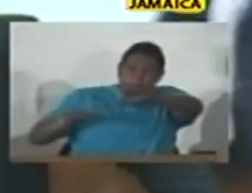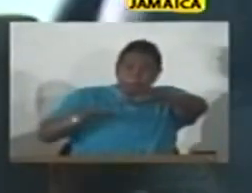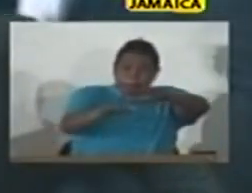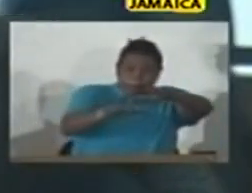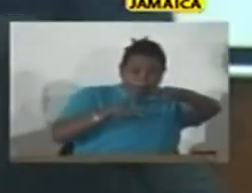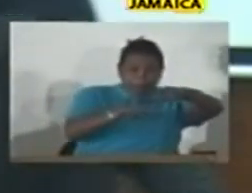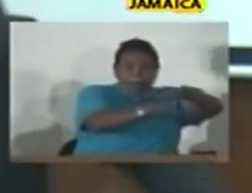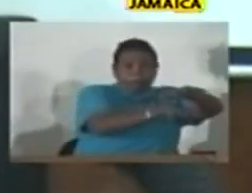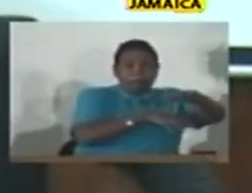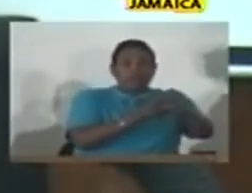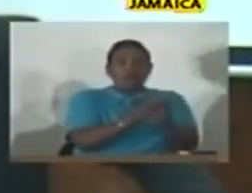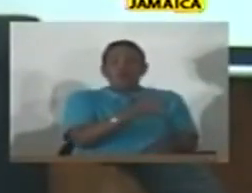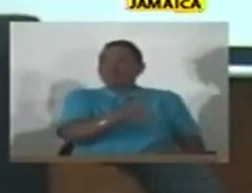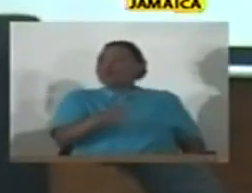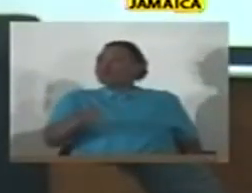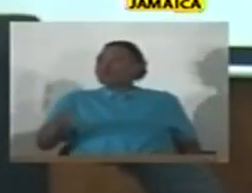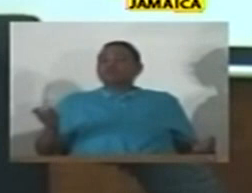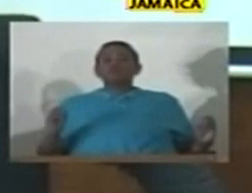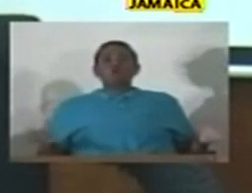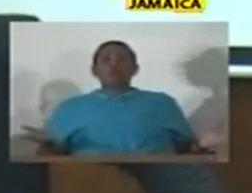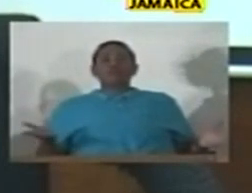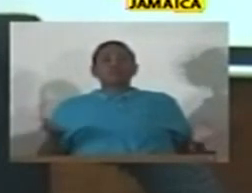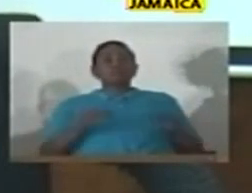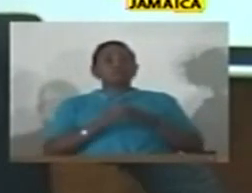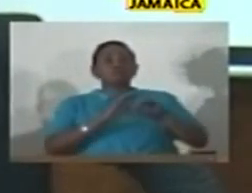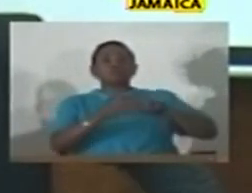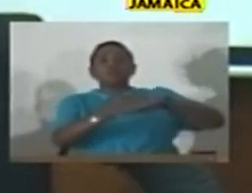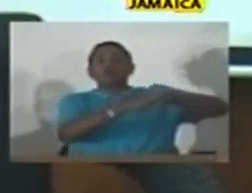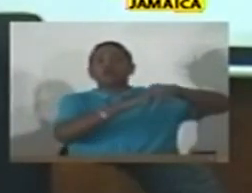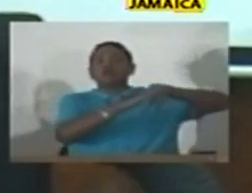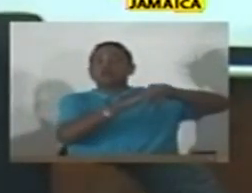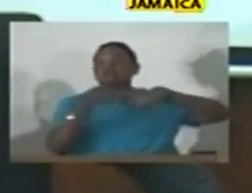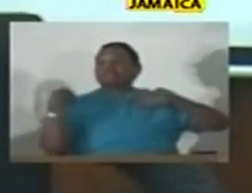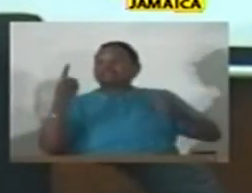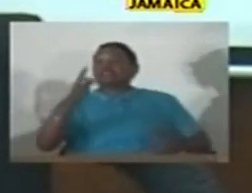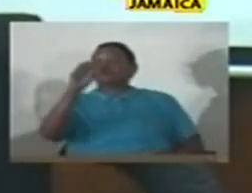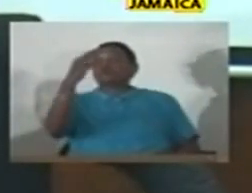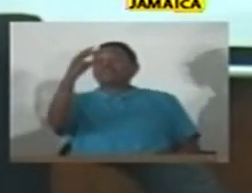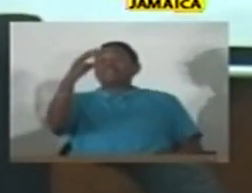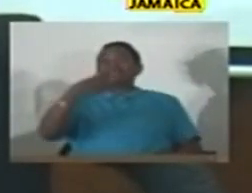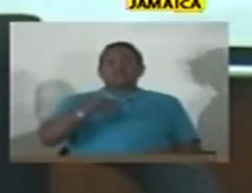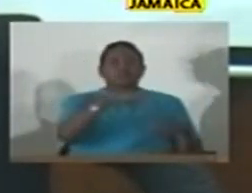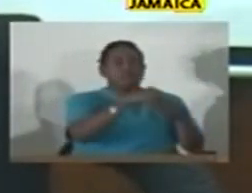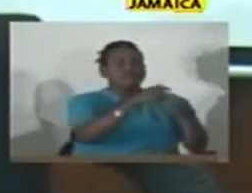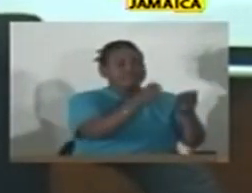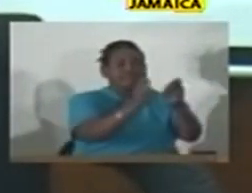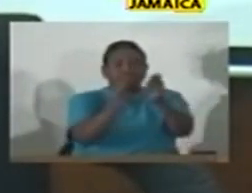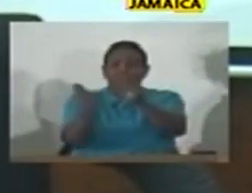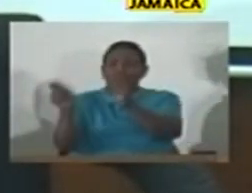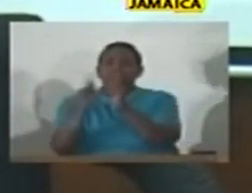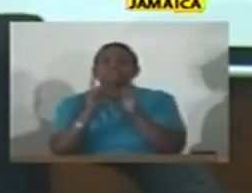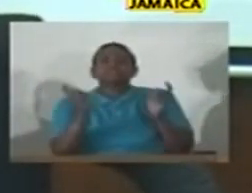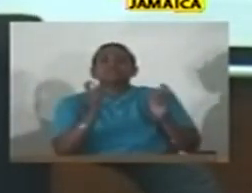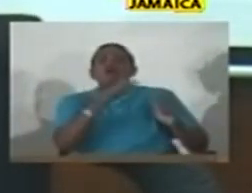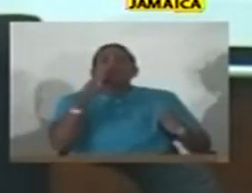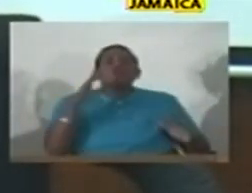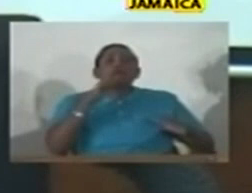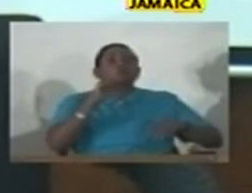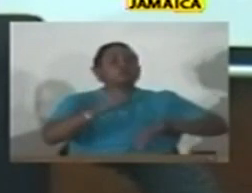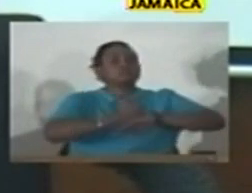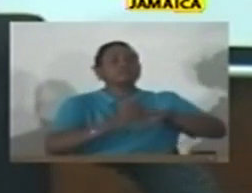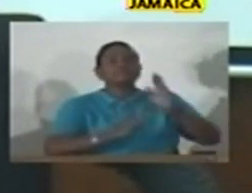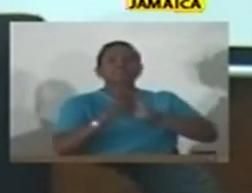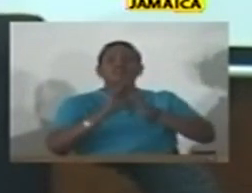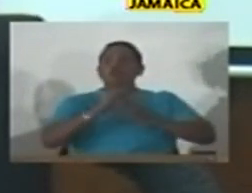island. Since 2016, we have been engaging small farmers to cultivate some of these